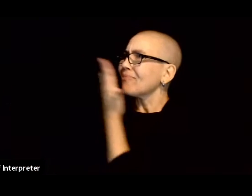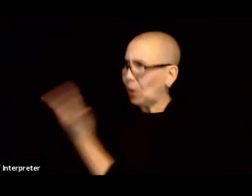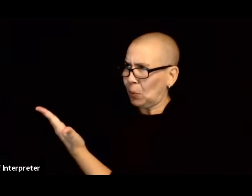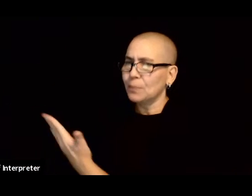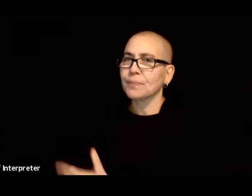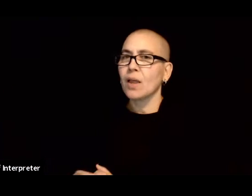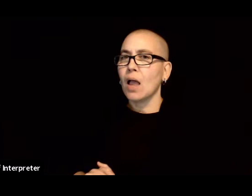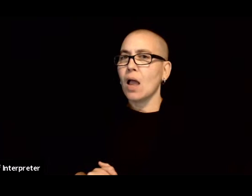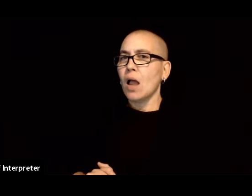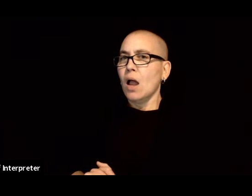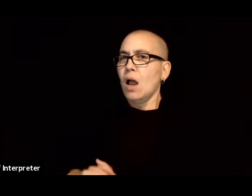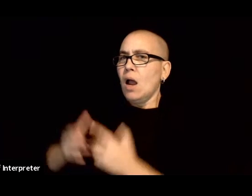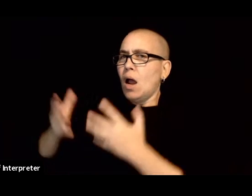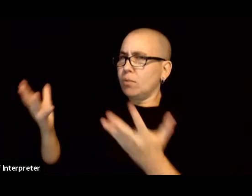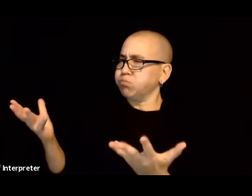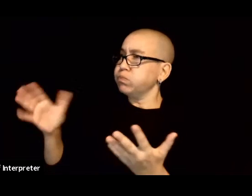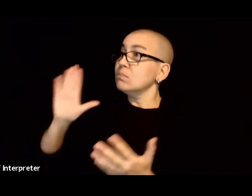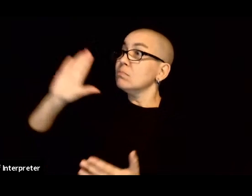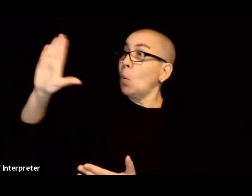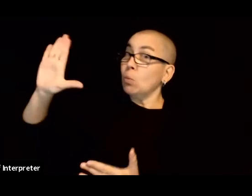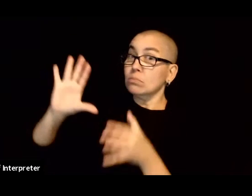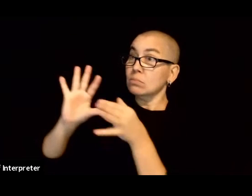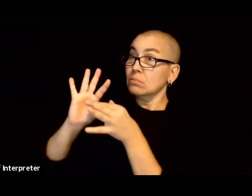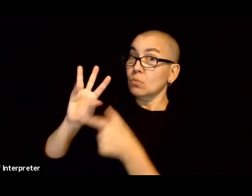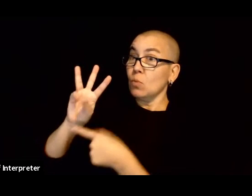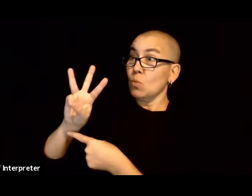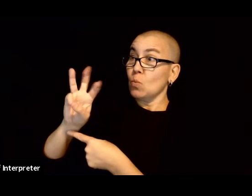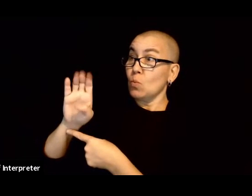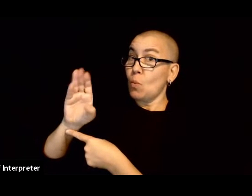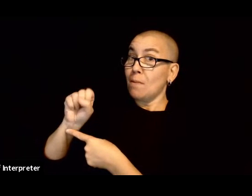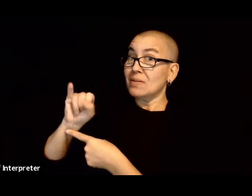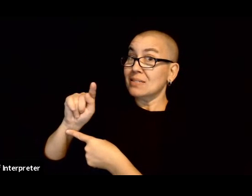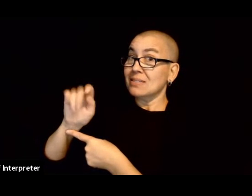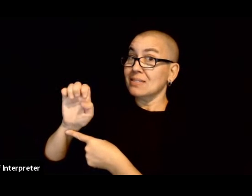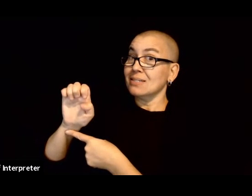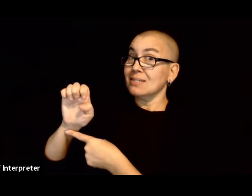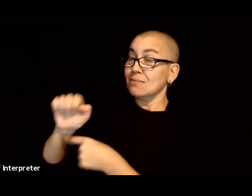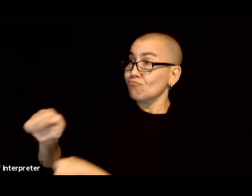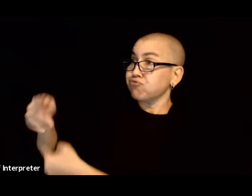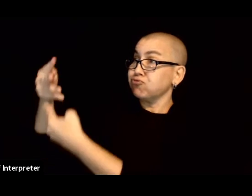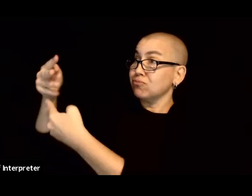helpful for East African, especially Somali community. Every day we go through after